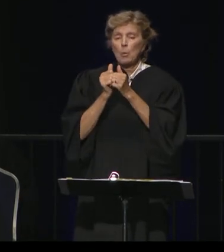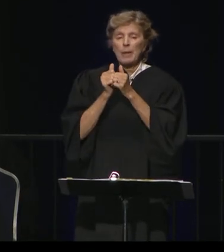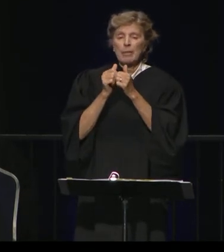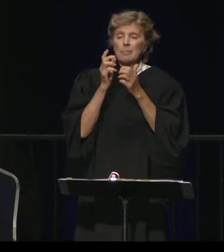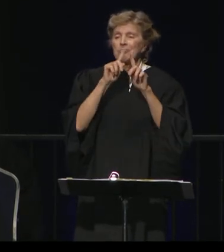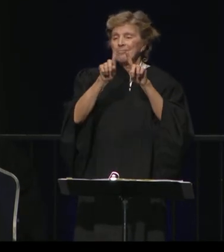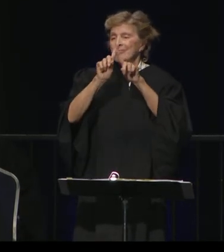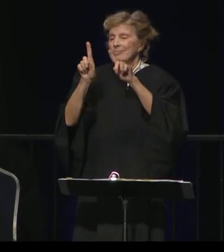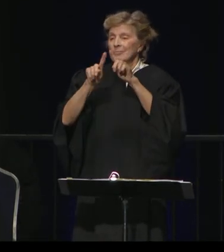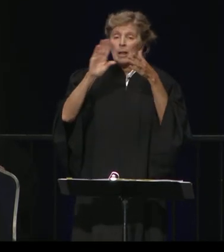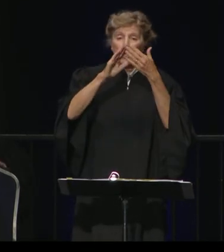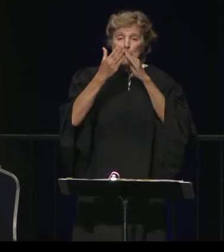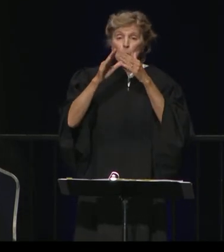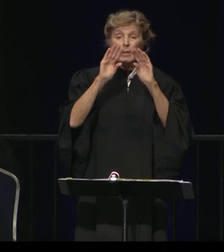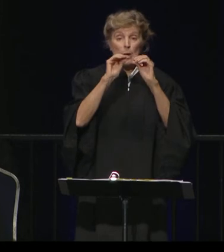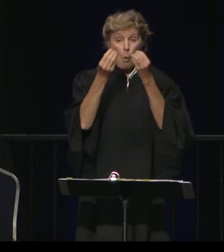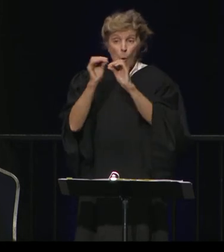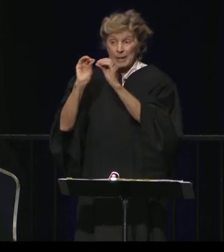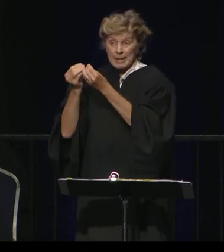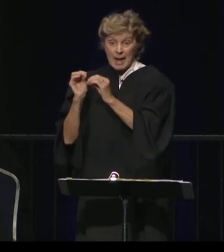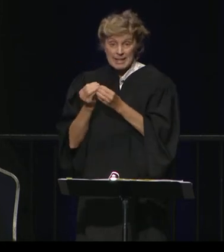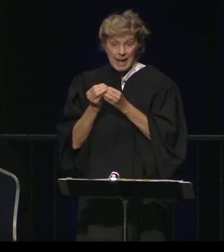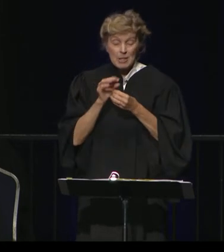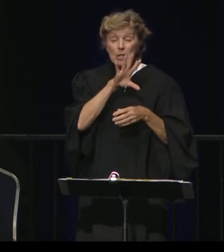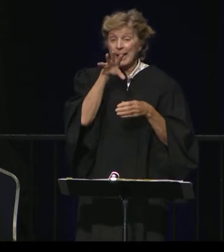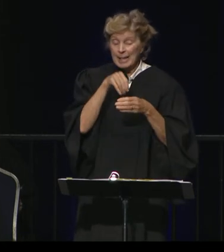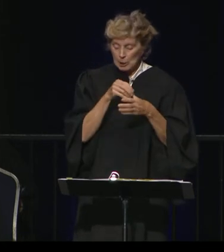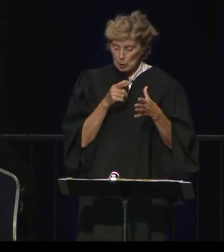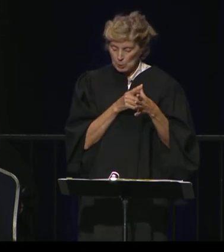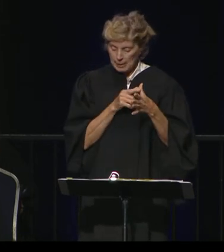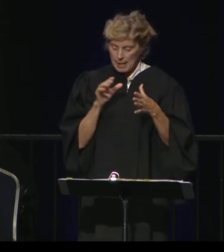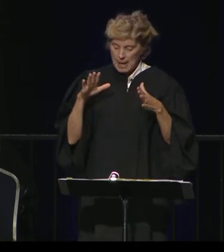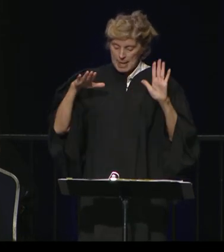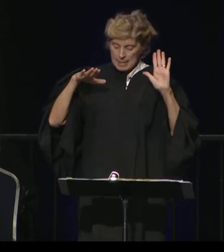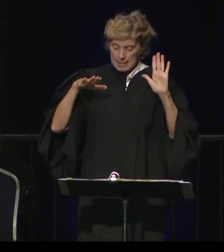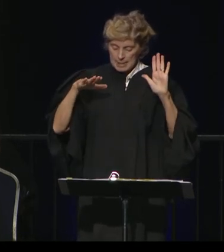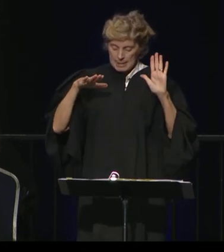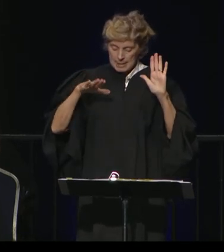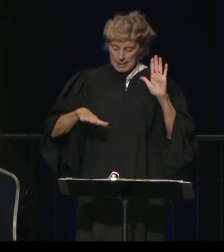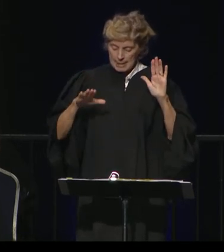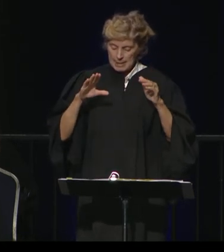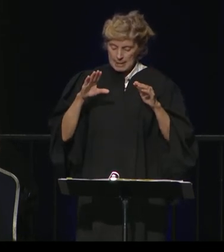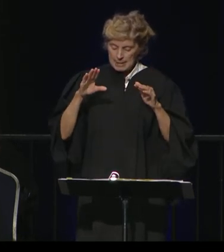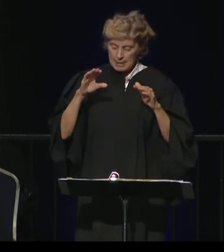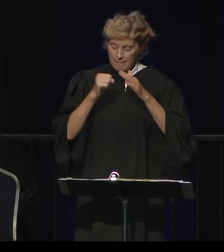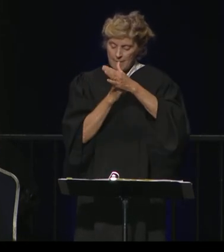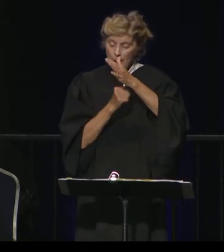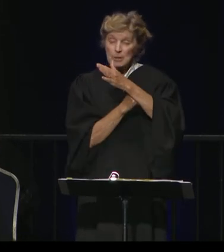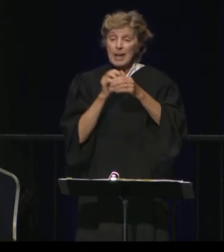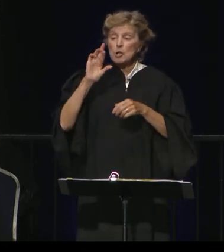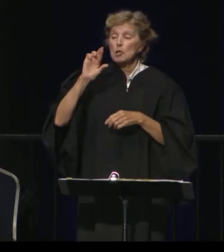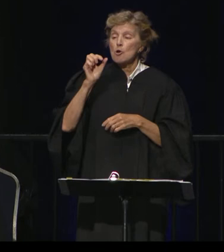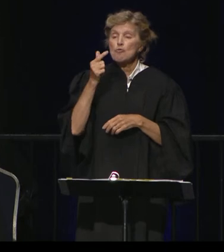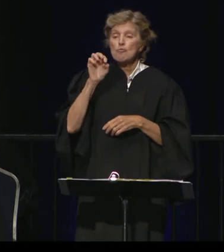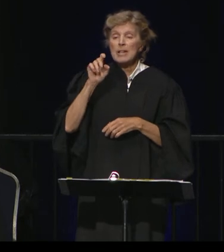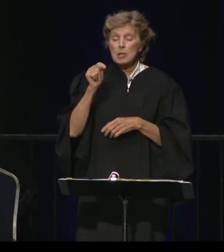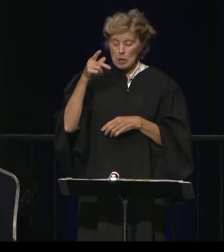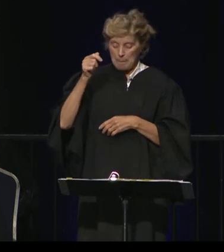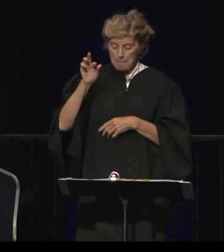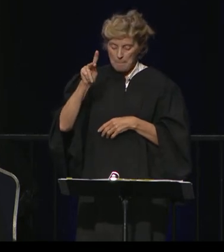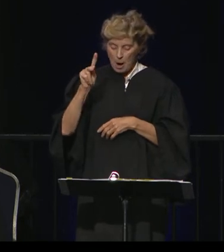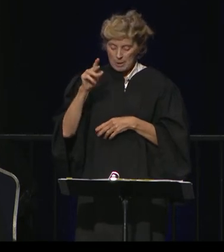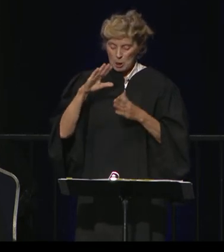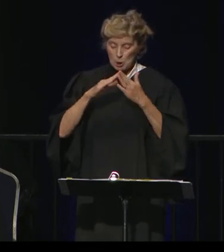community organizations, including the Citizens Foundation and Regent Park Community Food